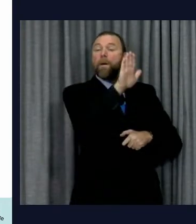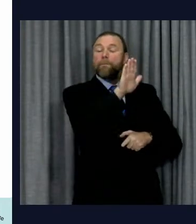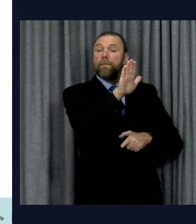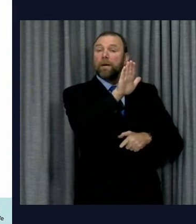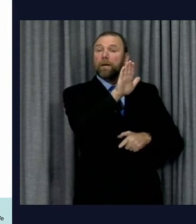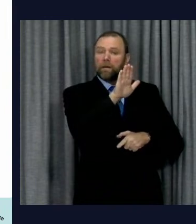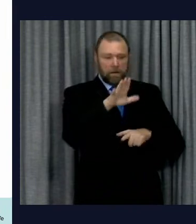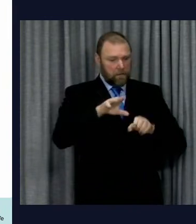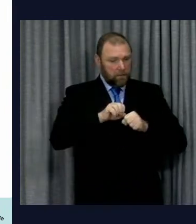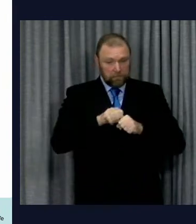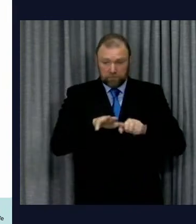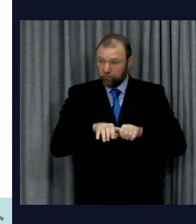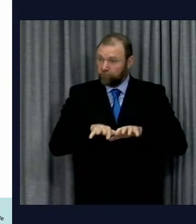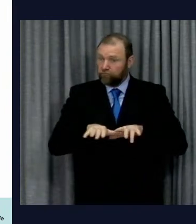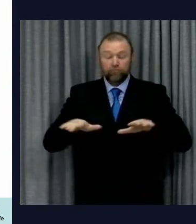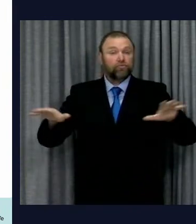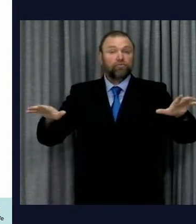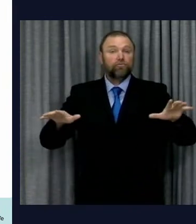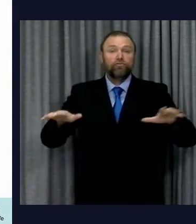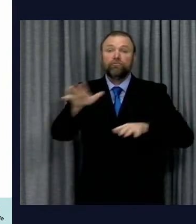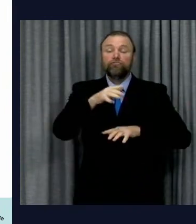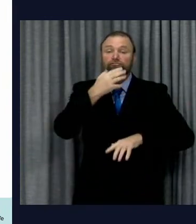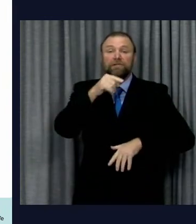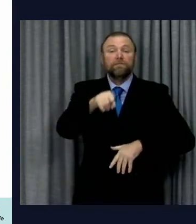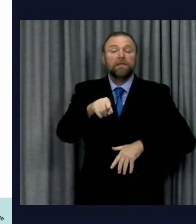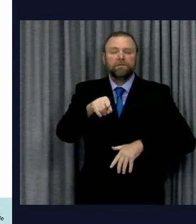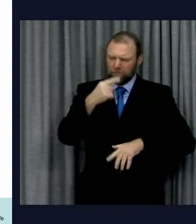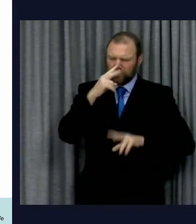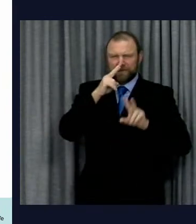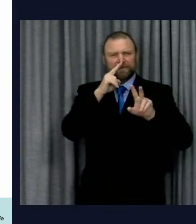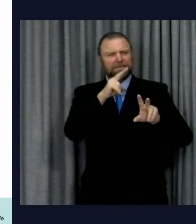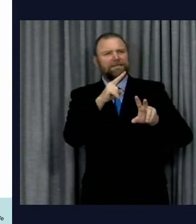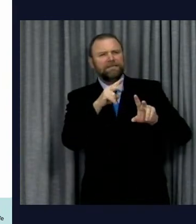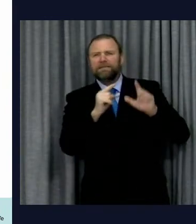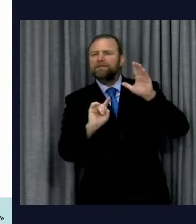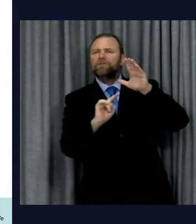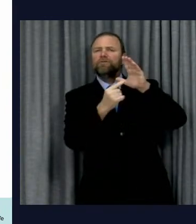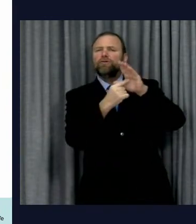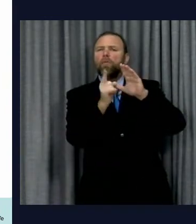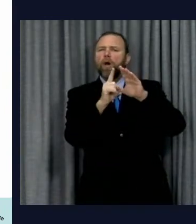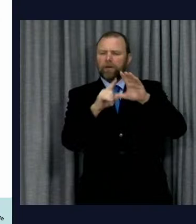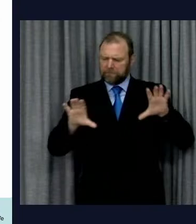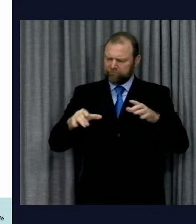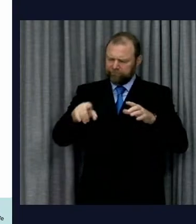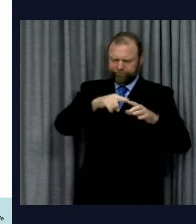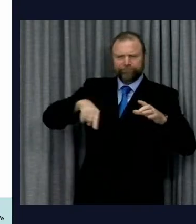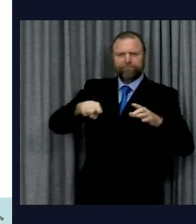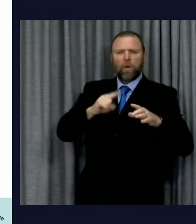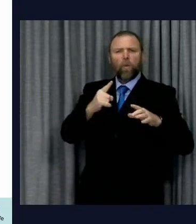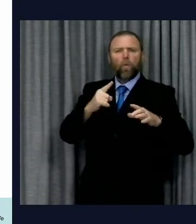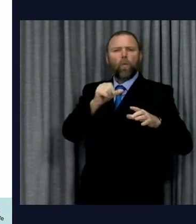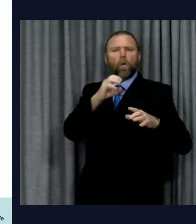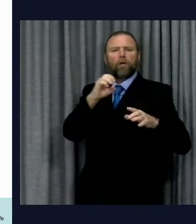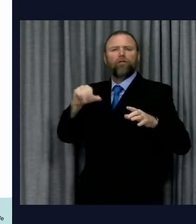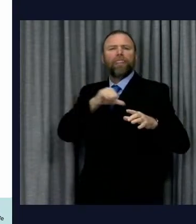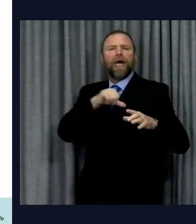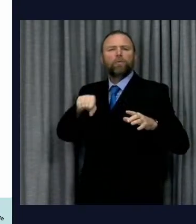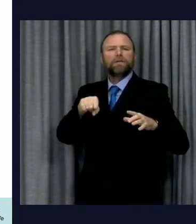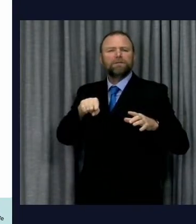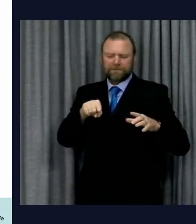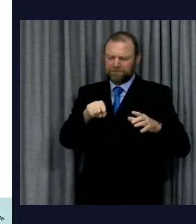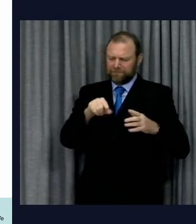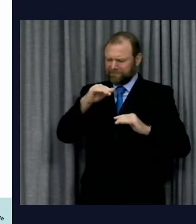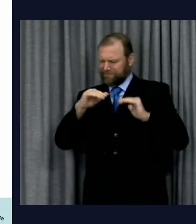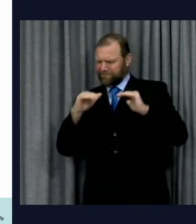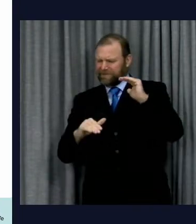Wales around Christmas, peaking, as you can see there, just below 2,500 cases